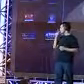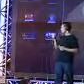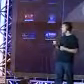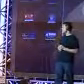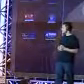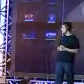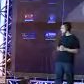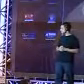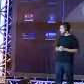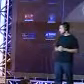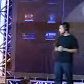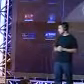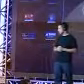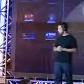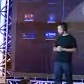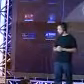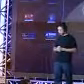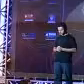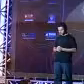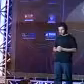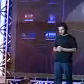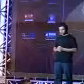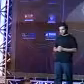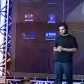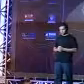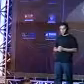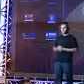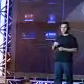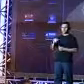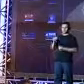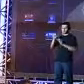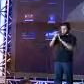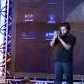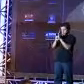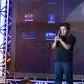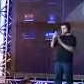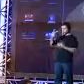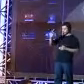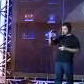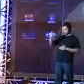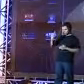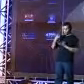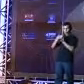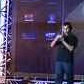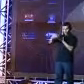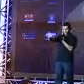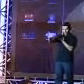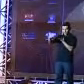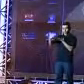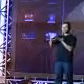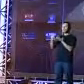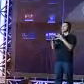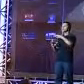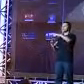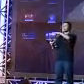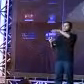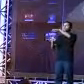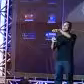The wealthiest 5% of the world's population